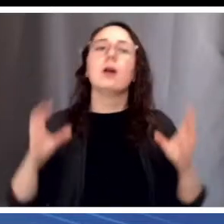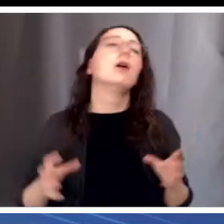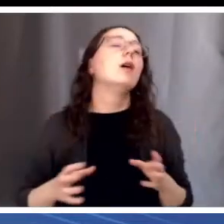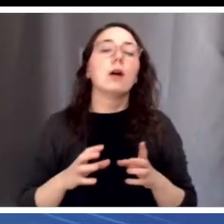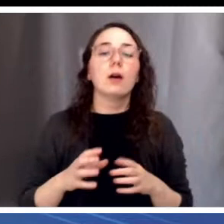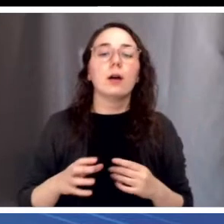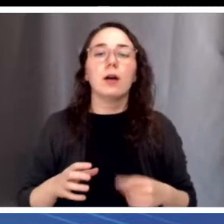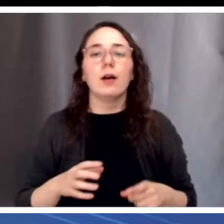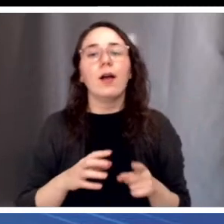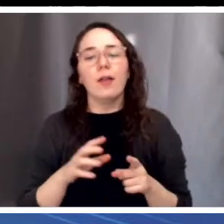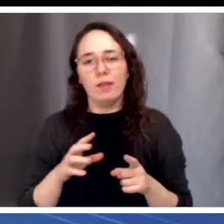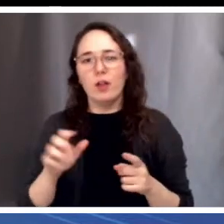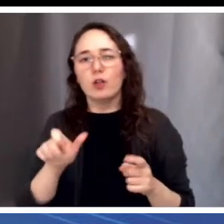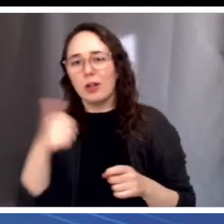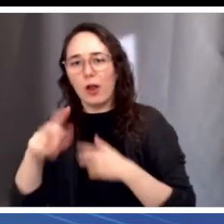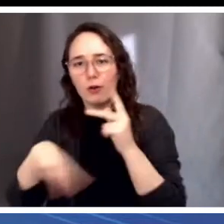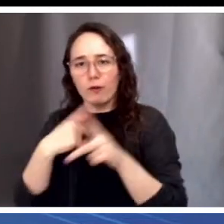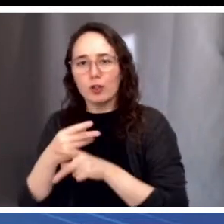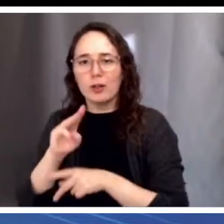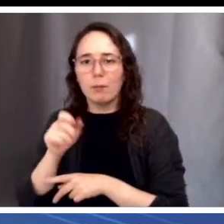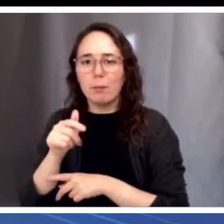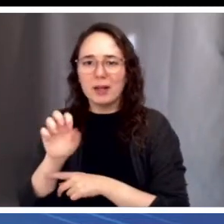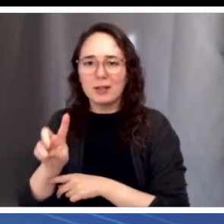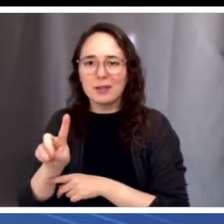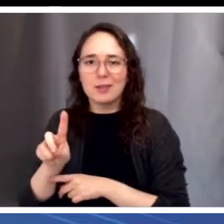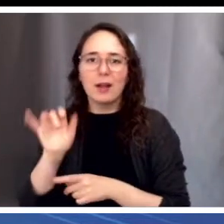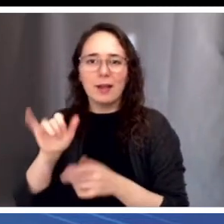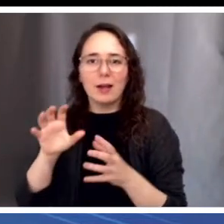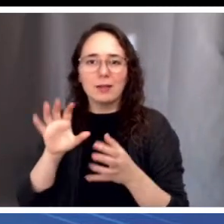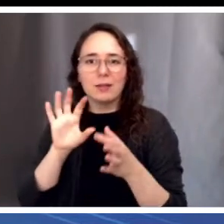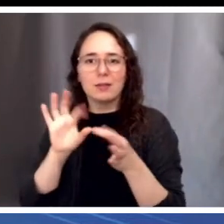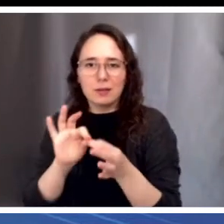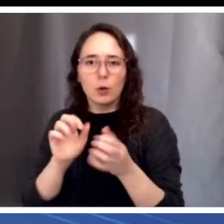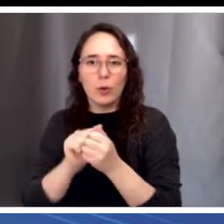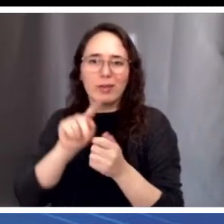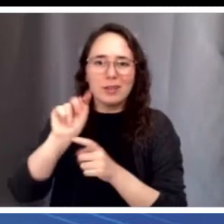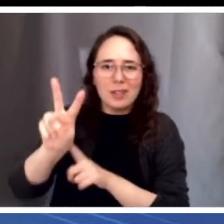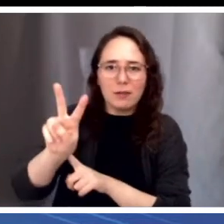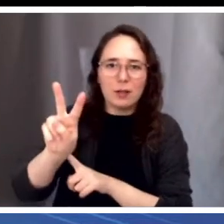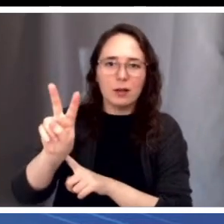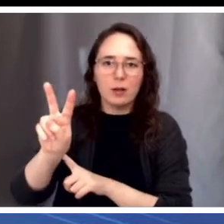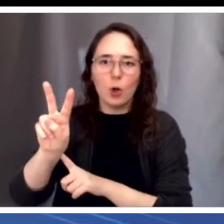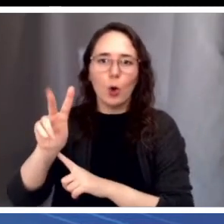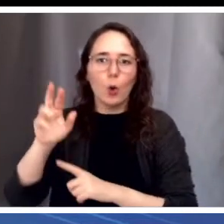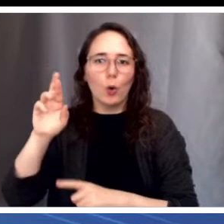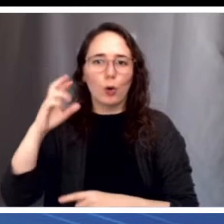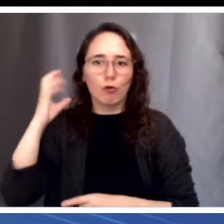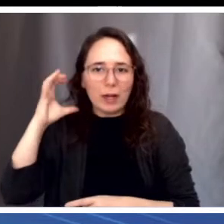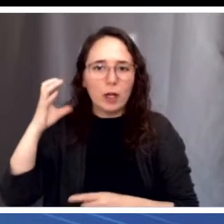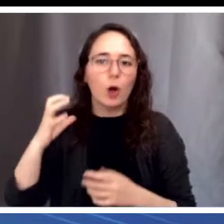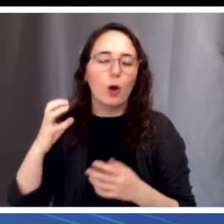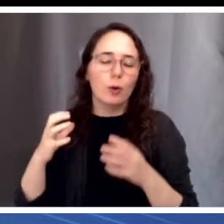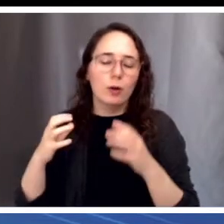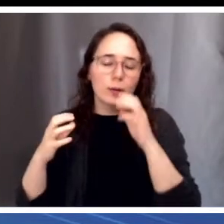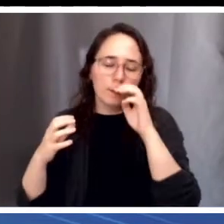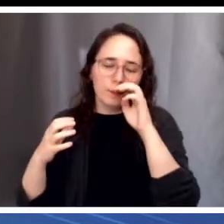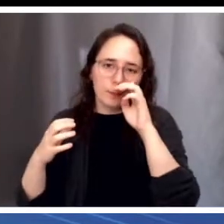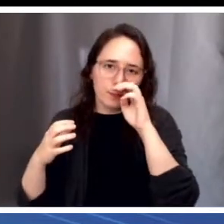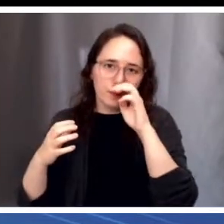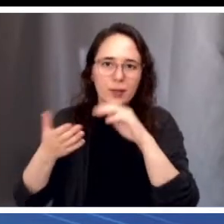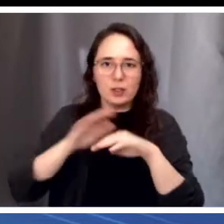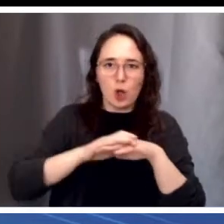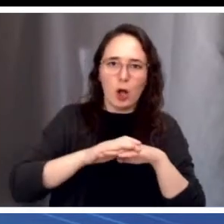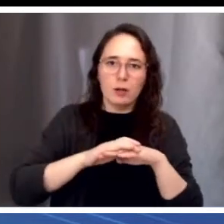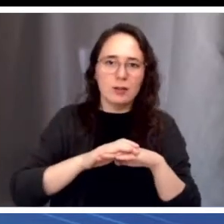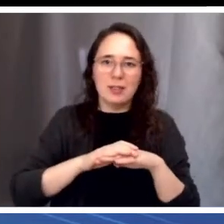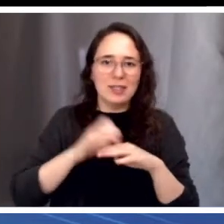might turn on on your television, on broadcast, anywhere else that you're taking in your media, and it's a mix. So you can turn it on, and you